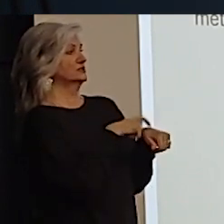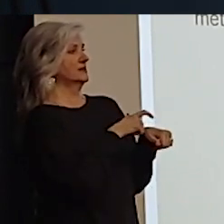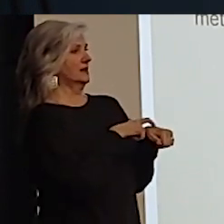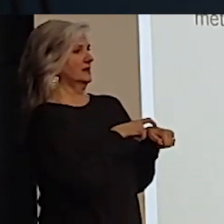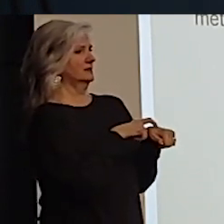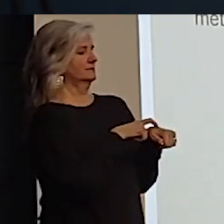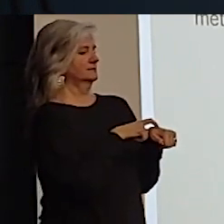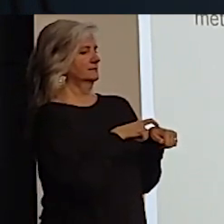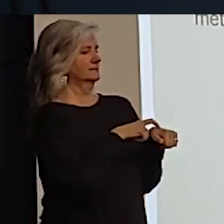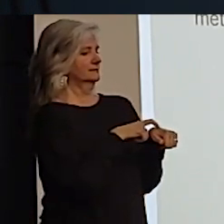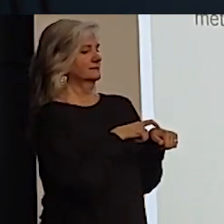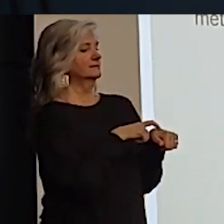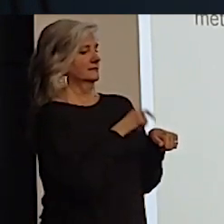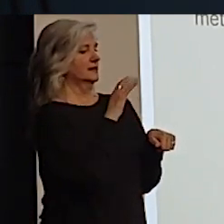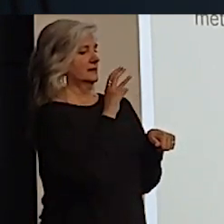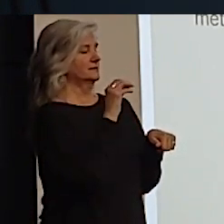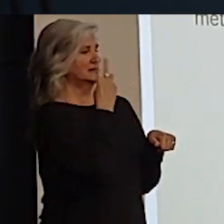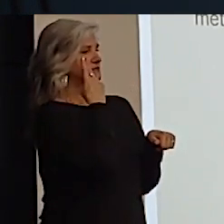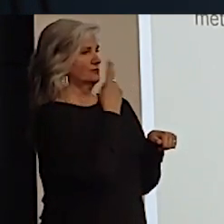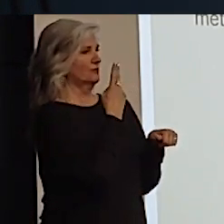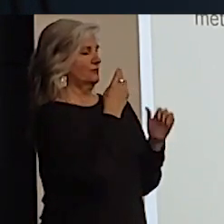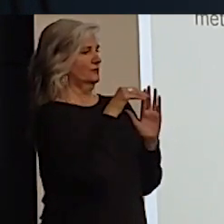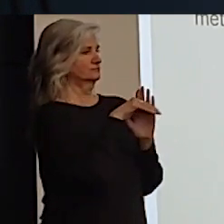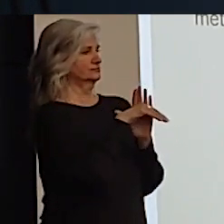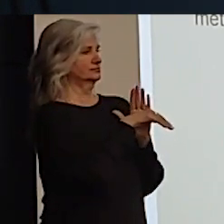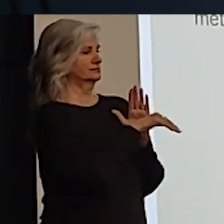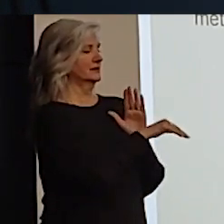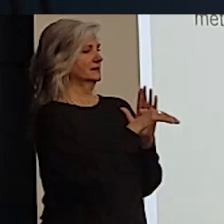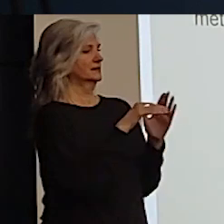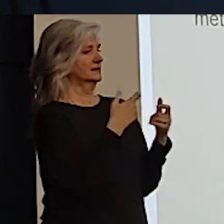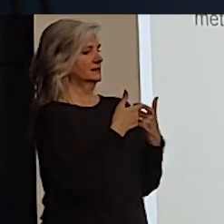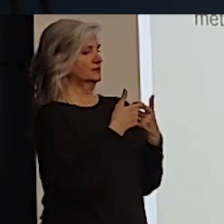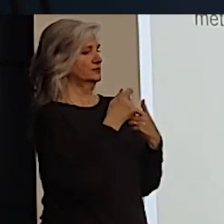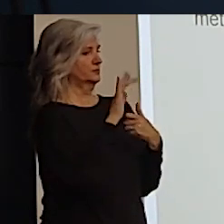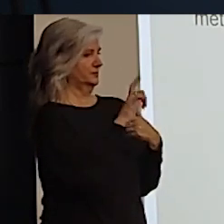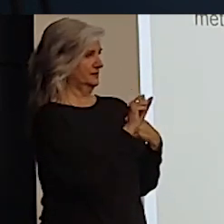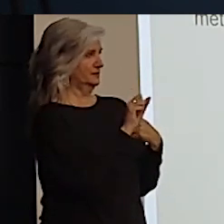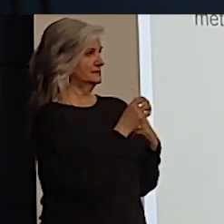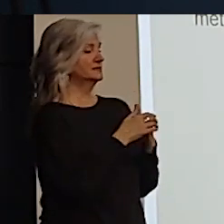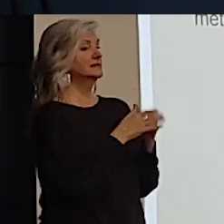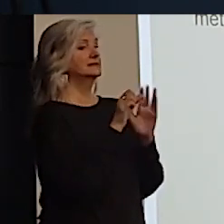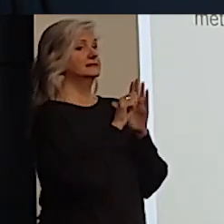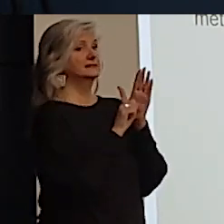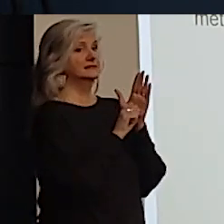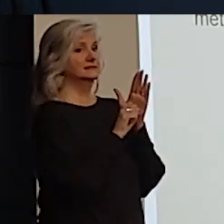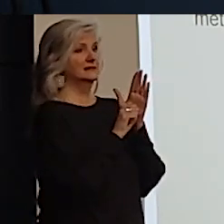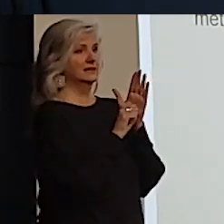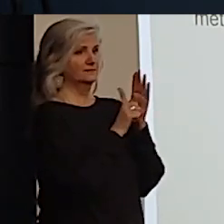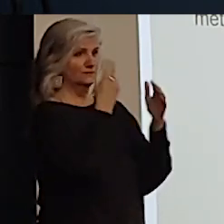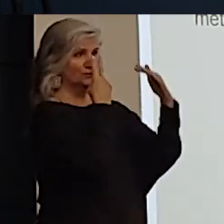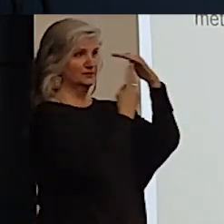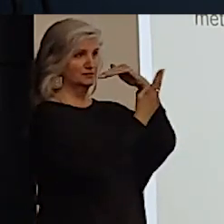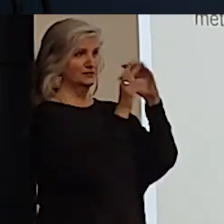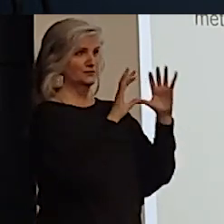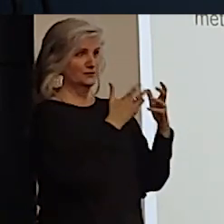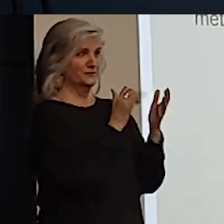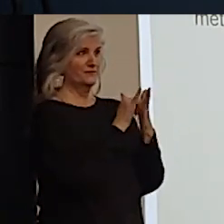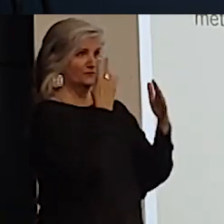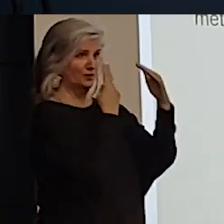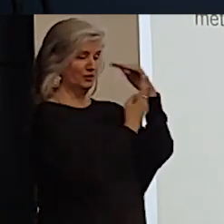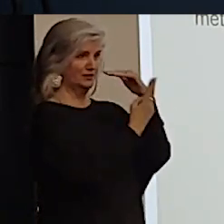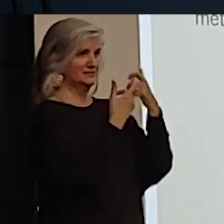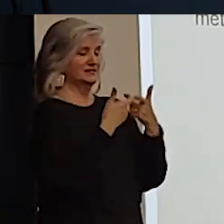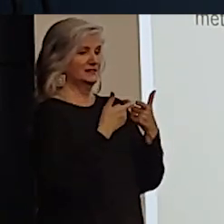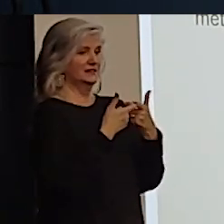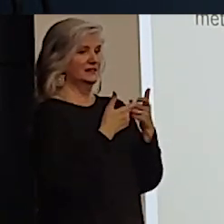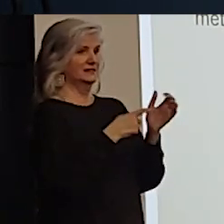reduction, a declining trend in monthly electric bills, and the State Utility Forecasting Group, who forecasts electric demand